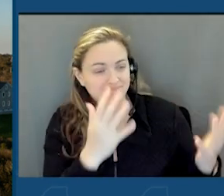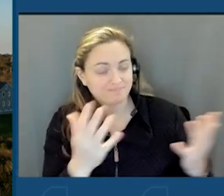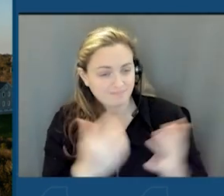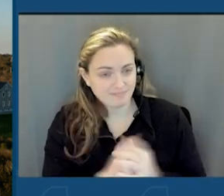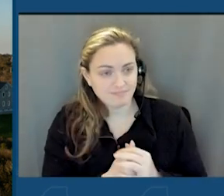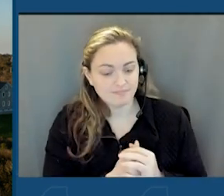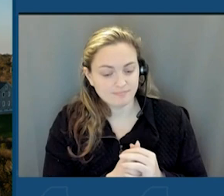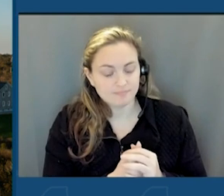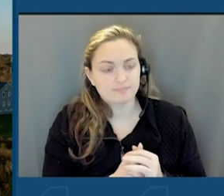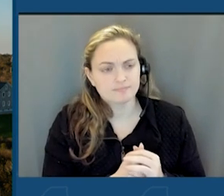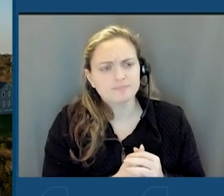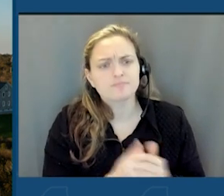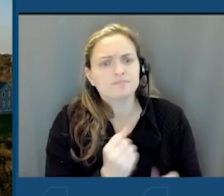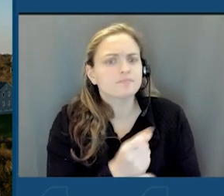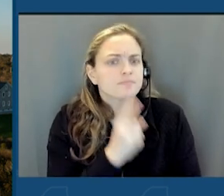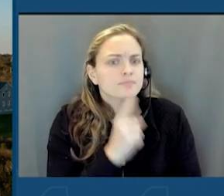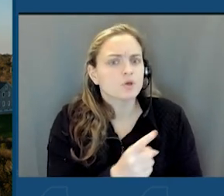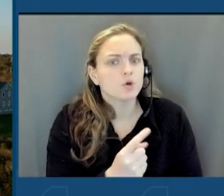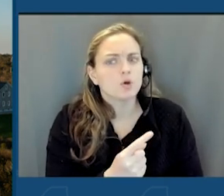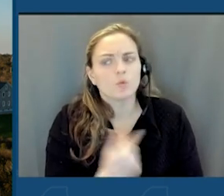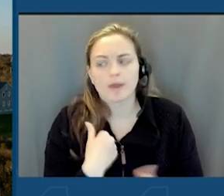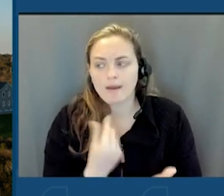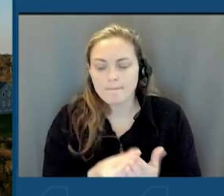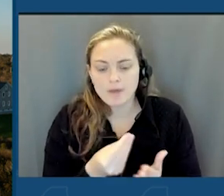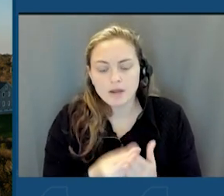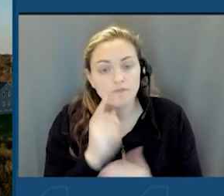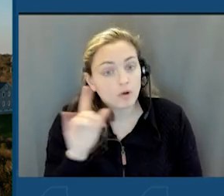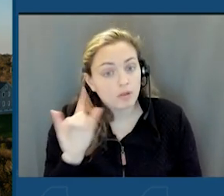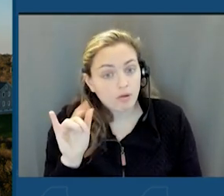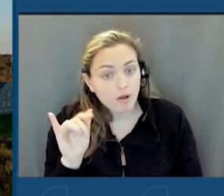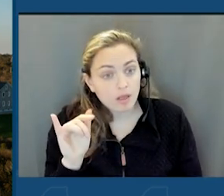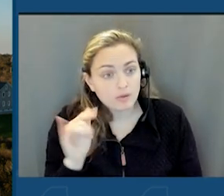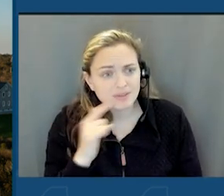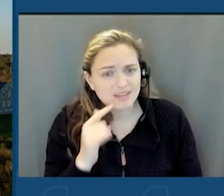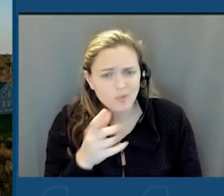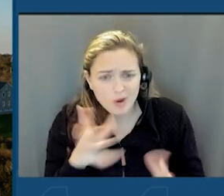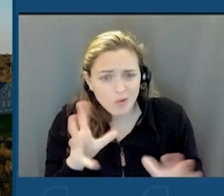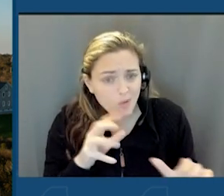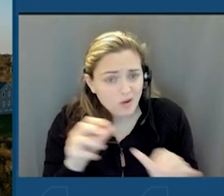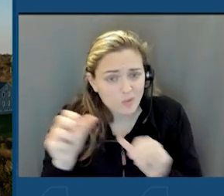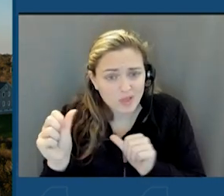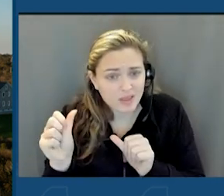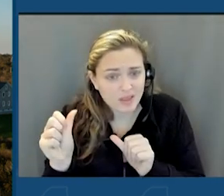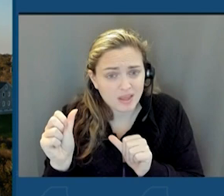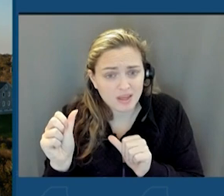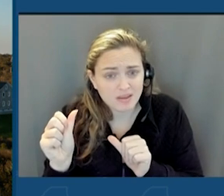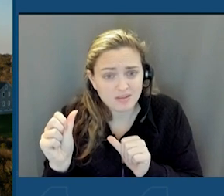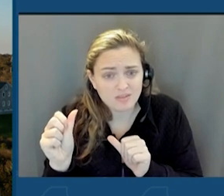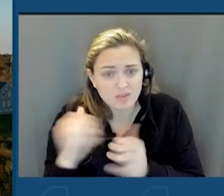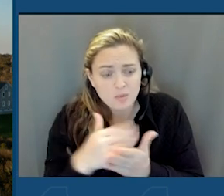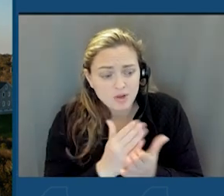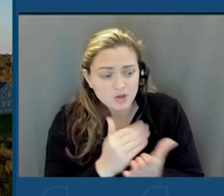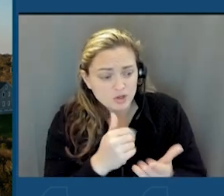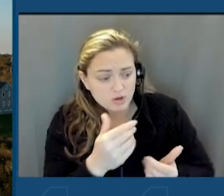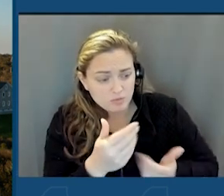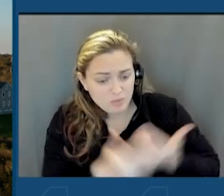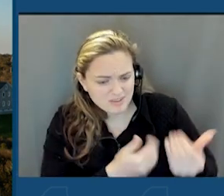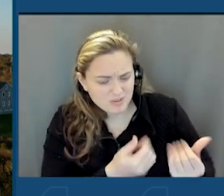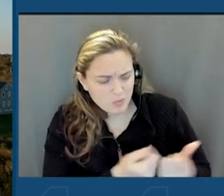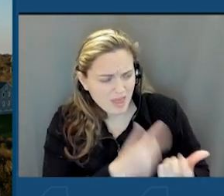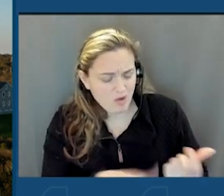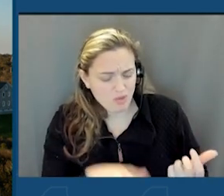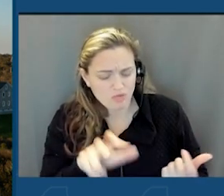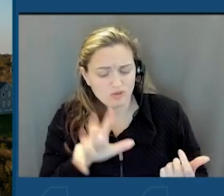You know, making sure that we had money for Long Island. They said, we don't want to leave the budget process until we deliver at least $350